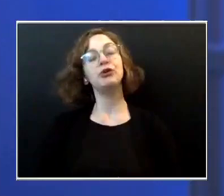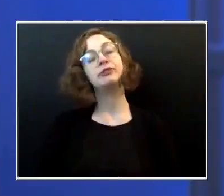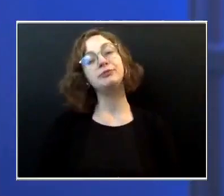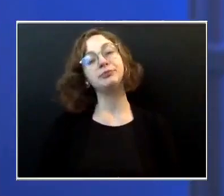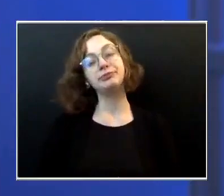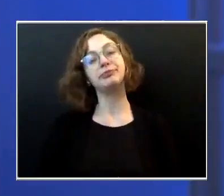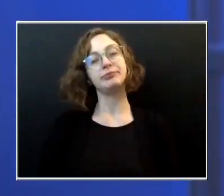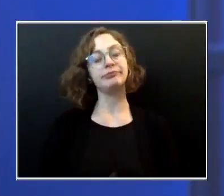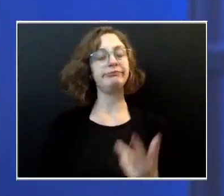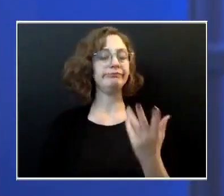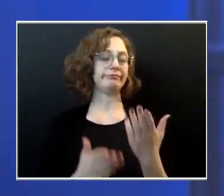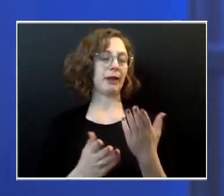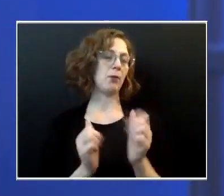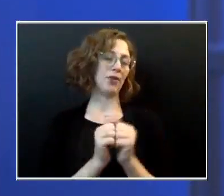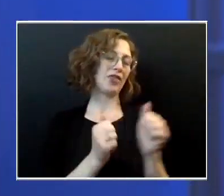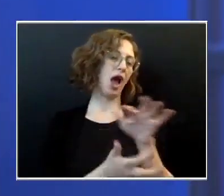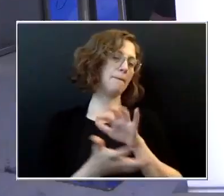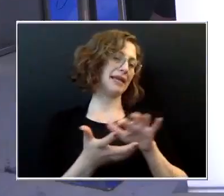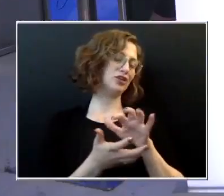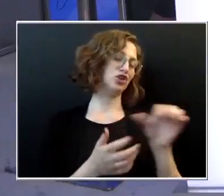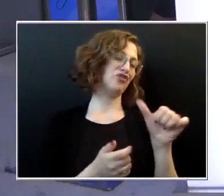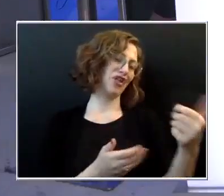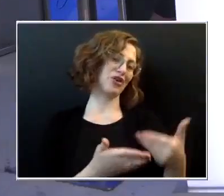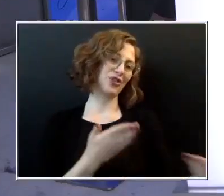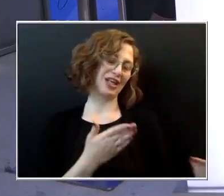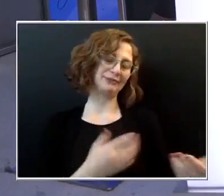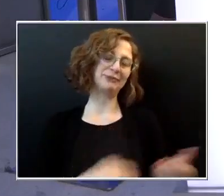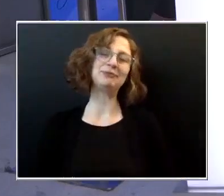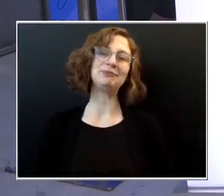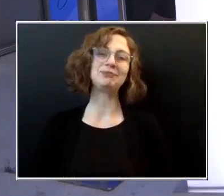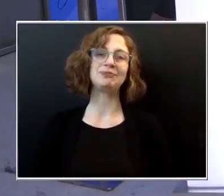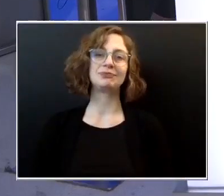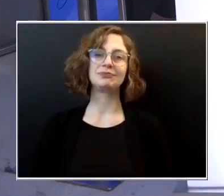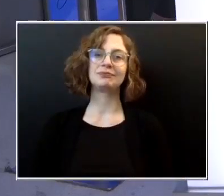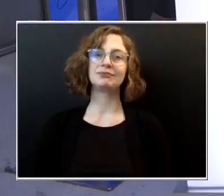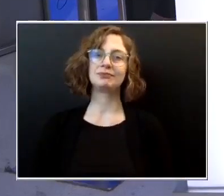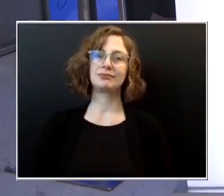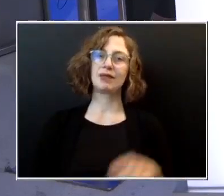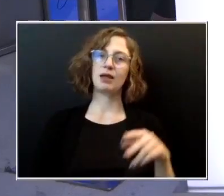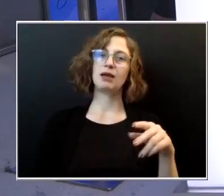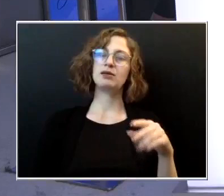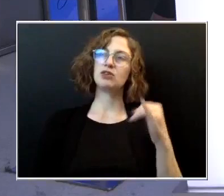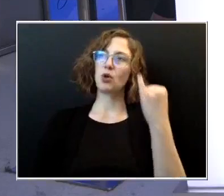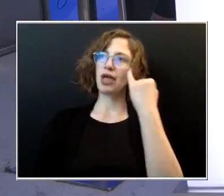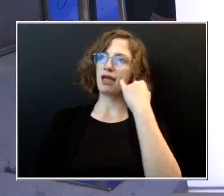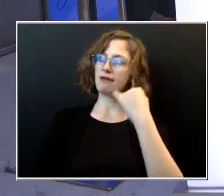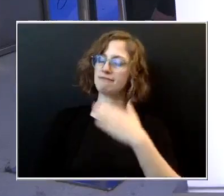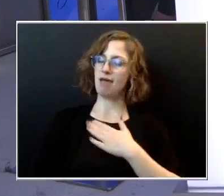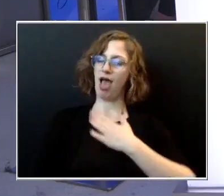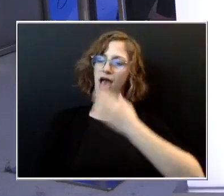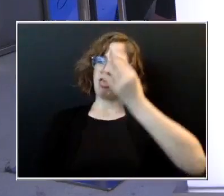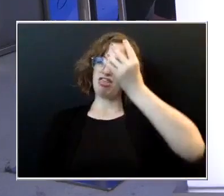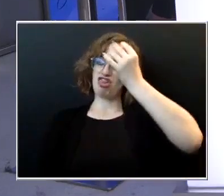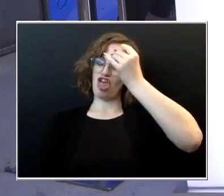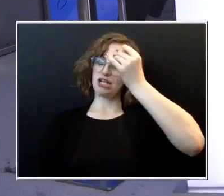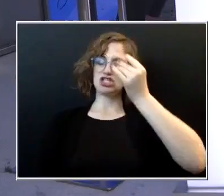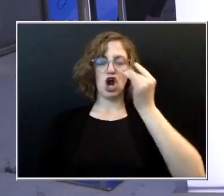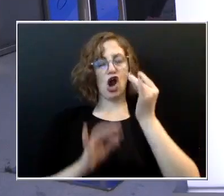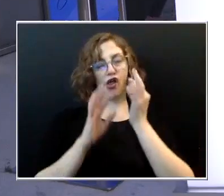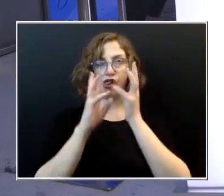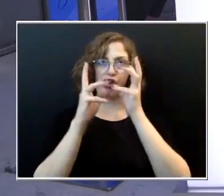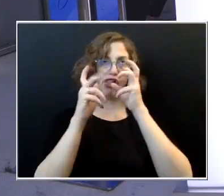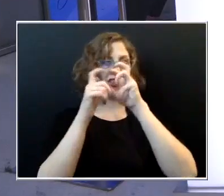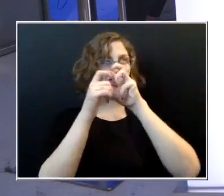stop Alzheimer's or prevent it. Plaques and tangles. So if my thoughts are tangled or jumbled, does that mean I have tangles in my brain? No, probably